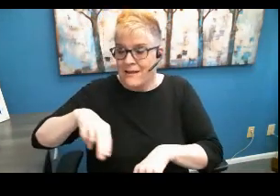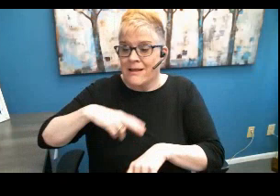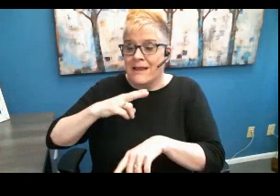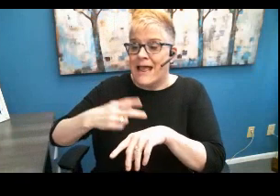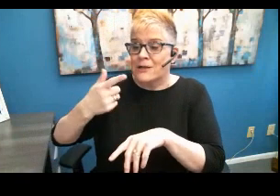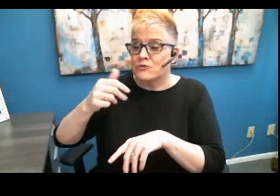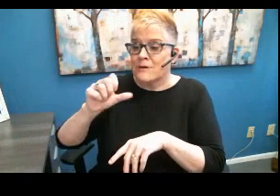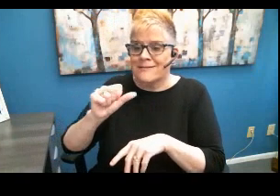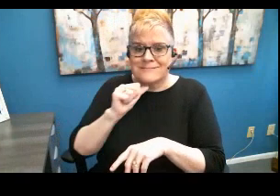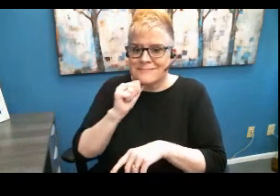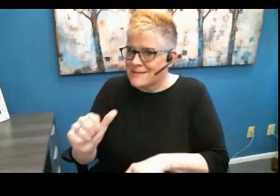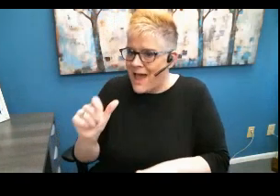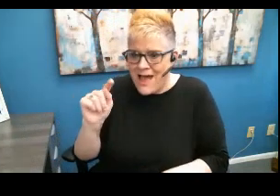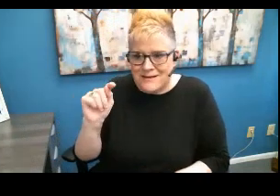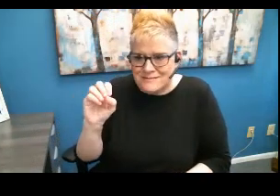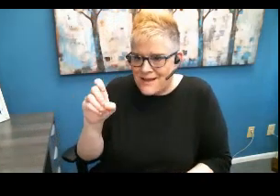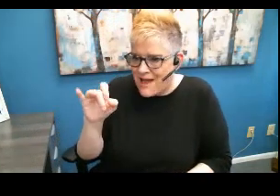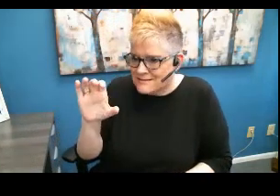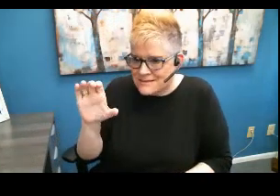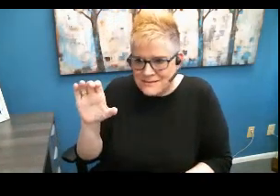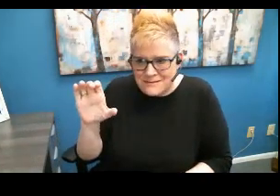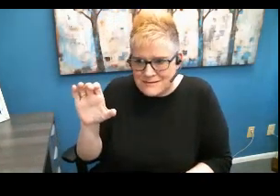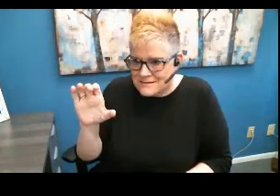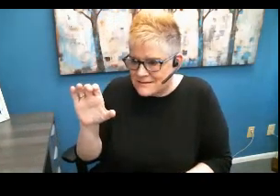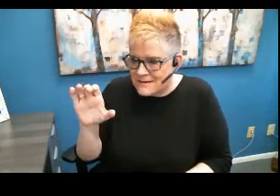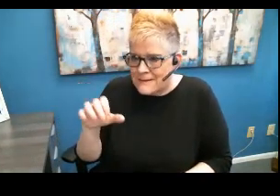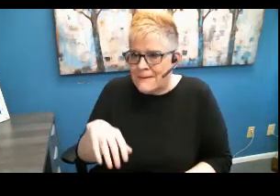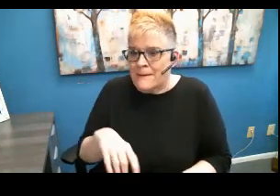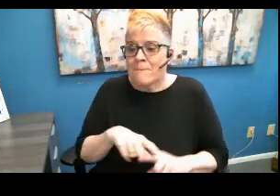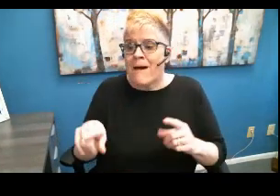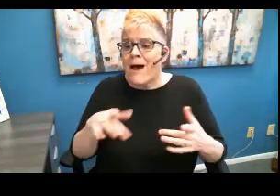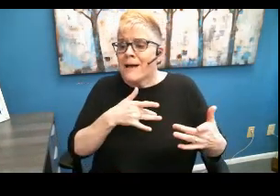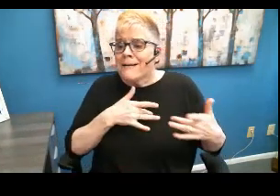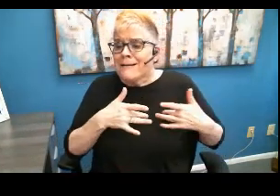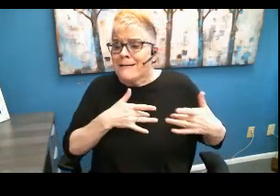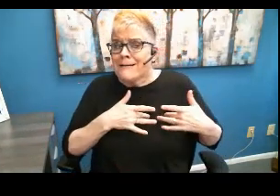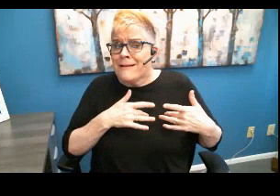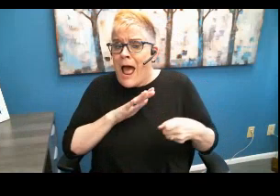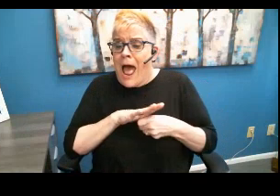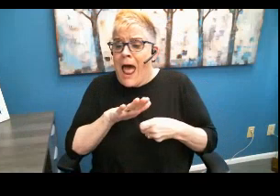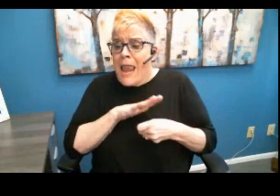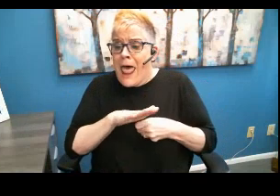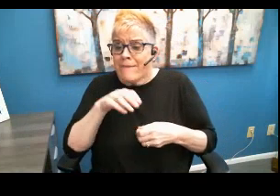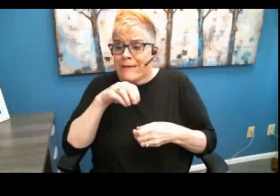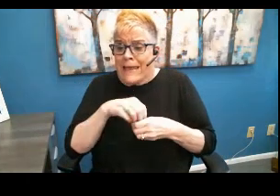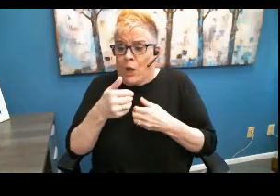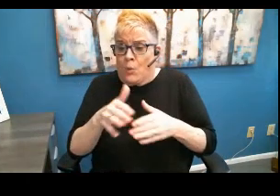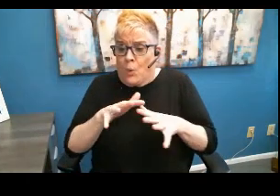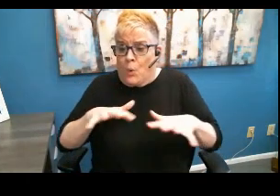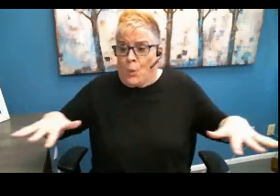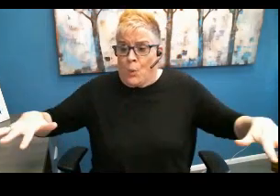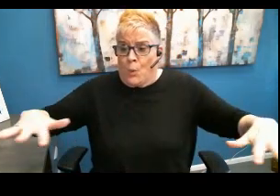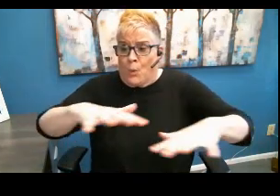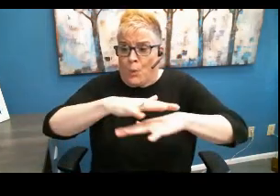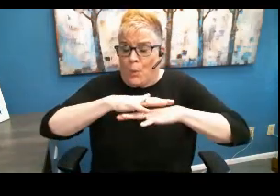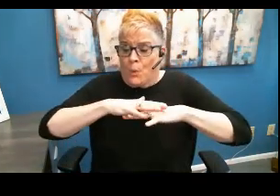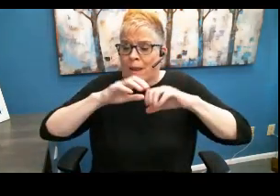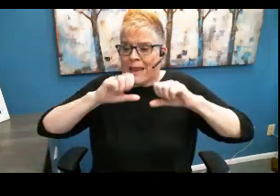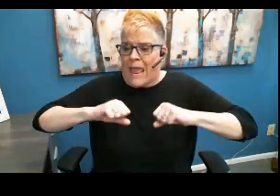toxic. Okay, what is concerning though is if there's enough natural gas in a room, it could displace